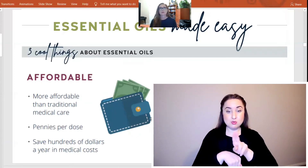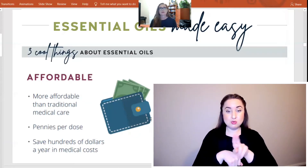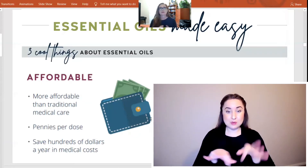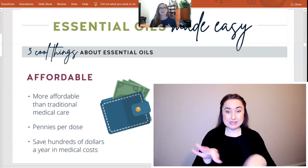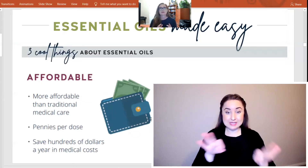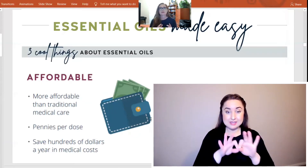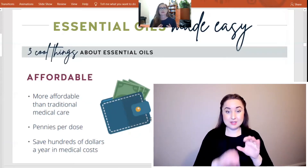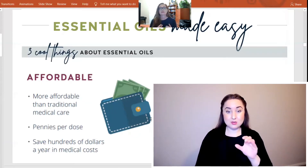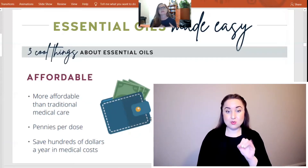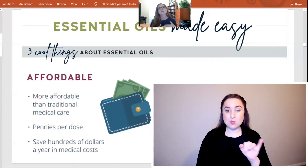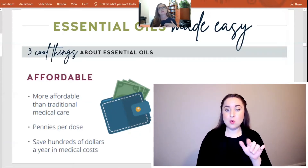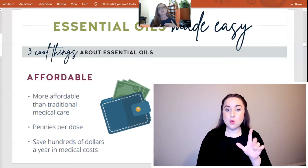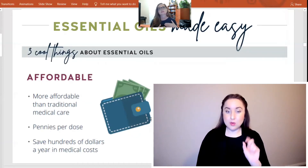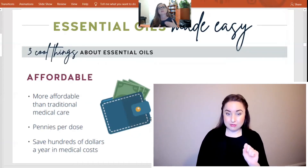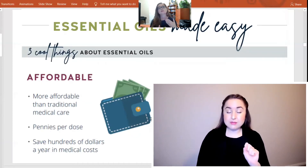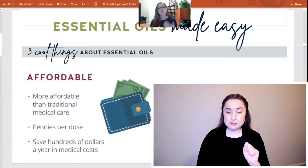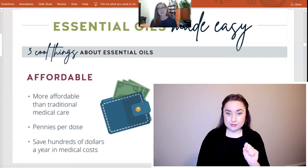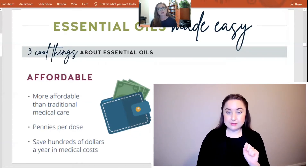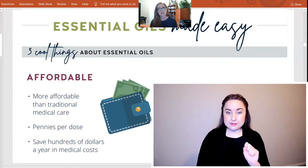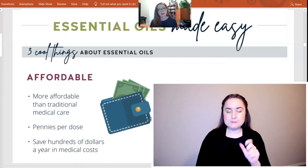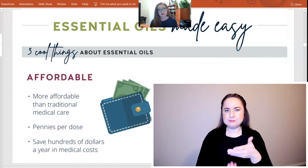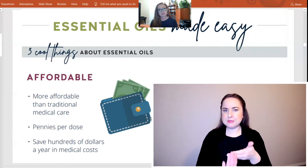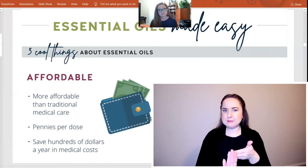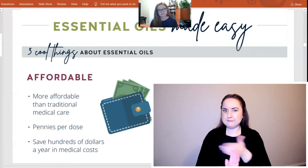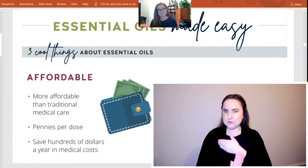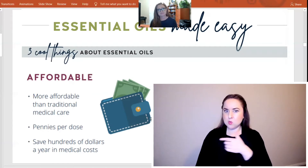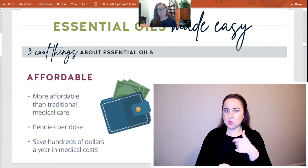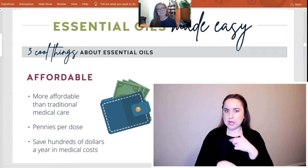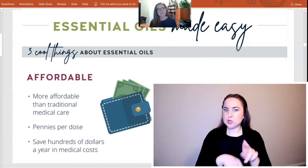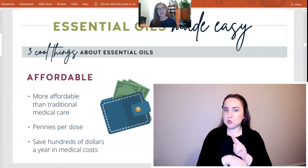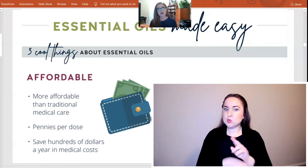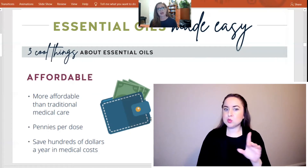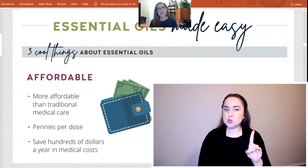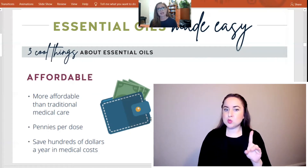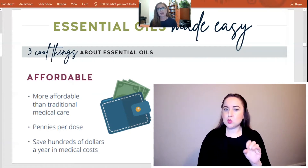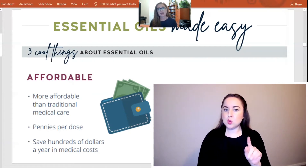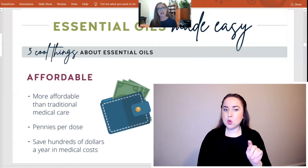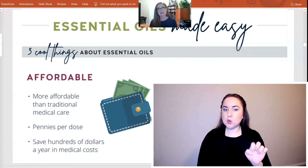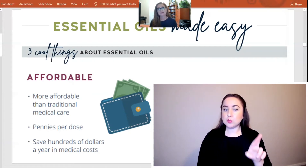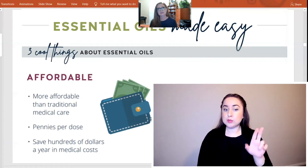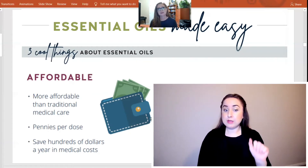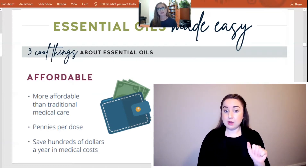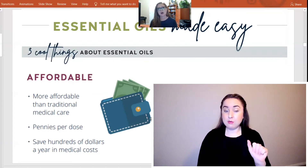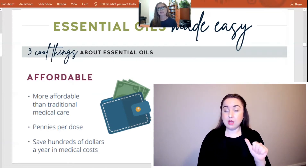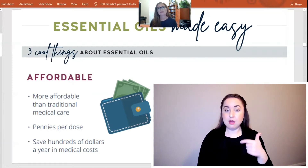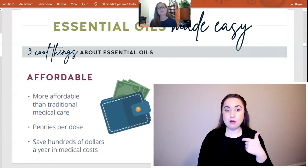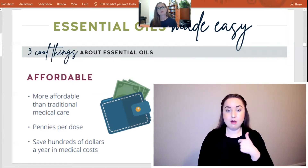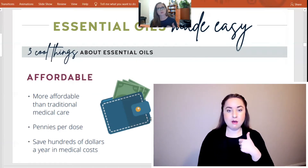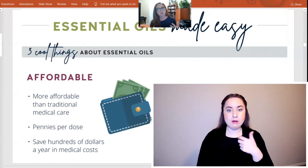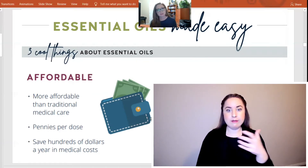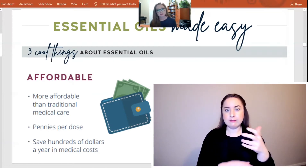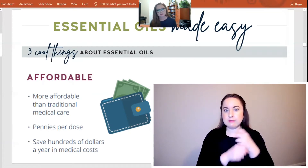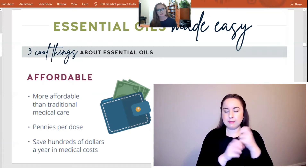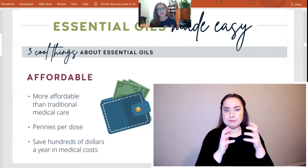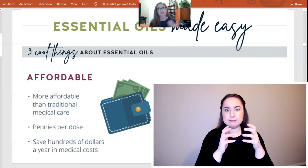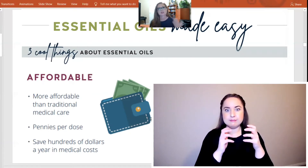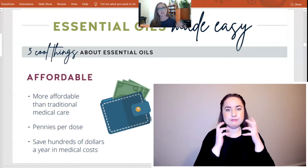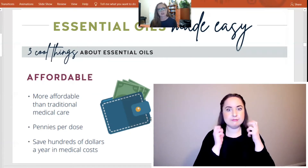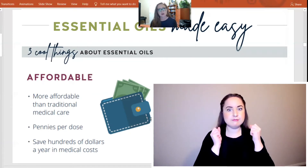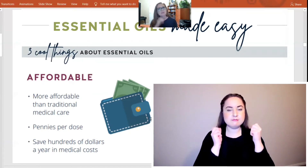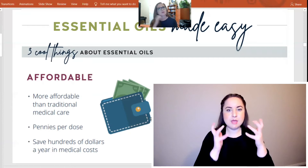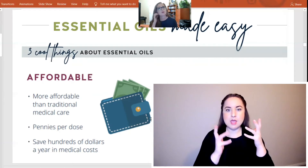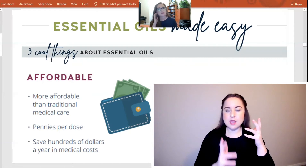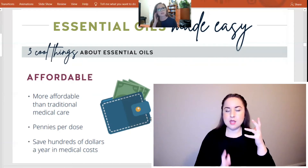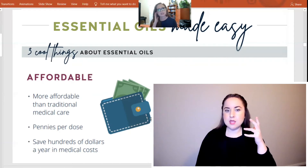the, the four doTERRA, I have gotten multiple ear infections